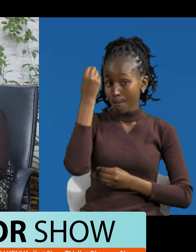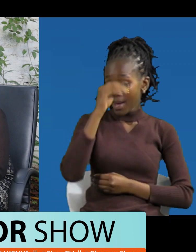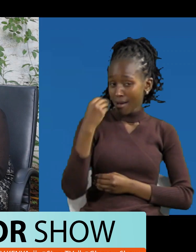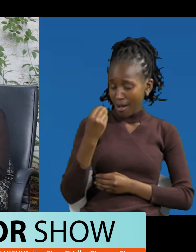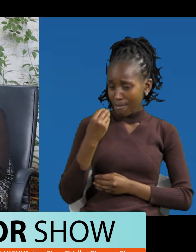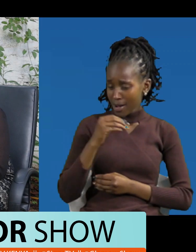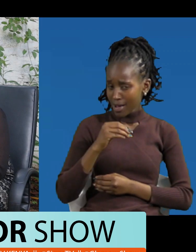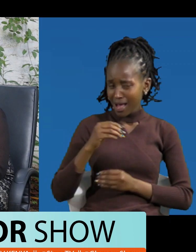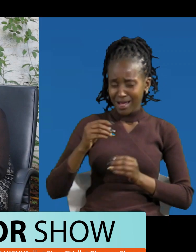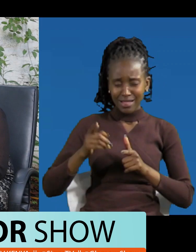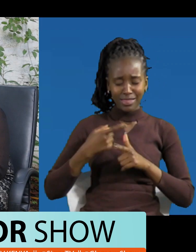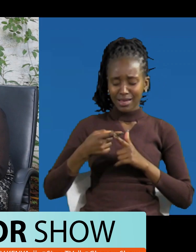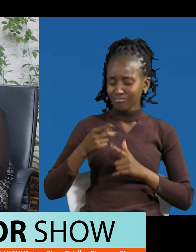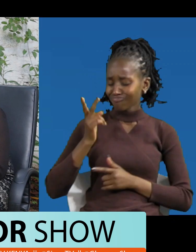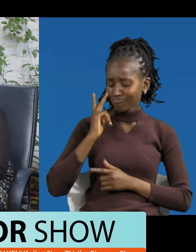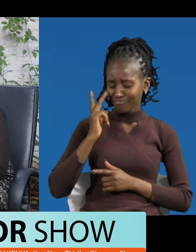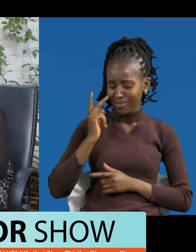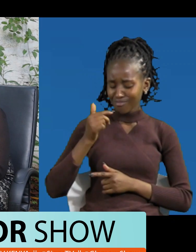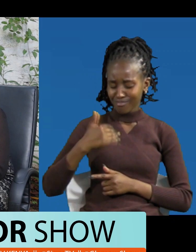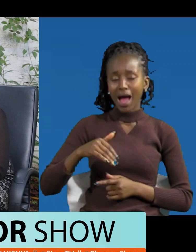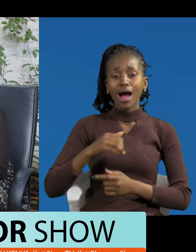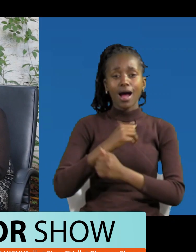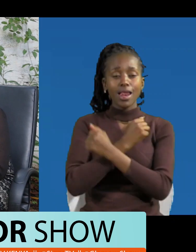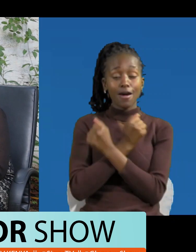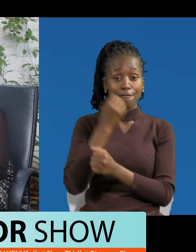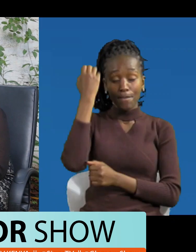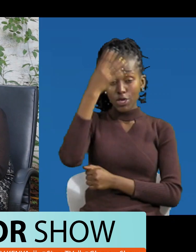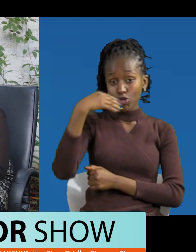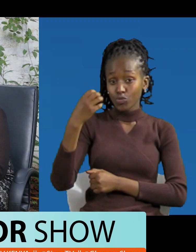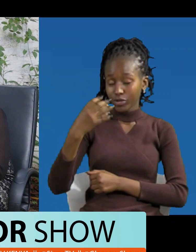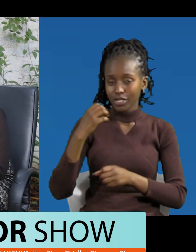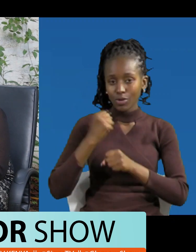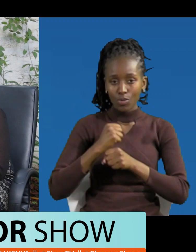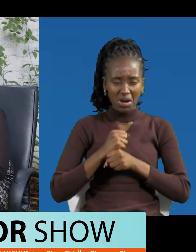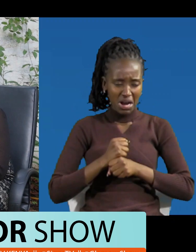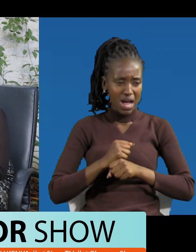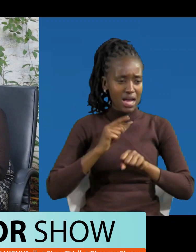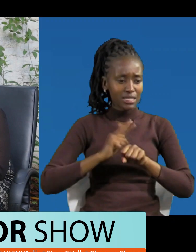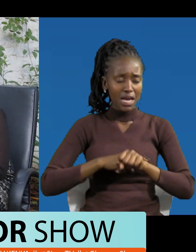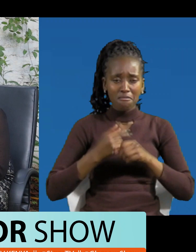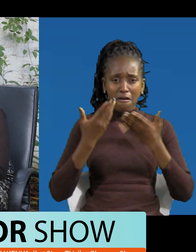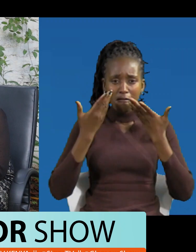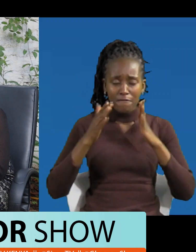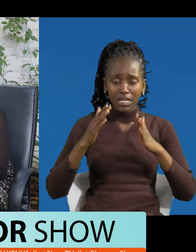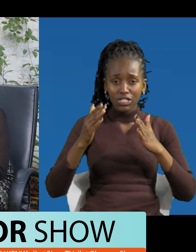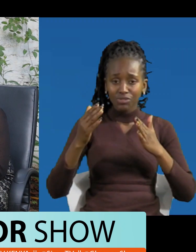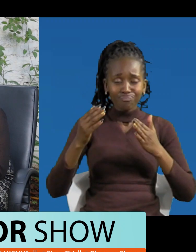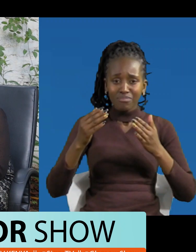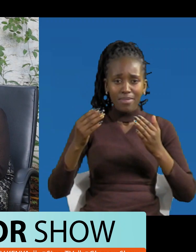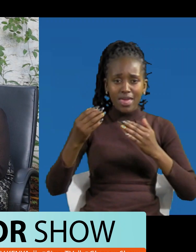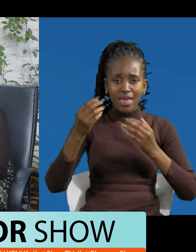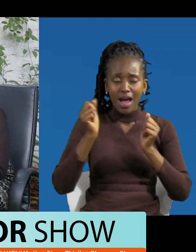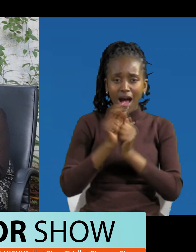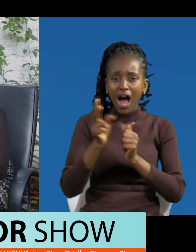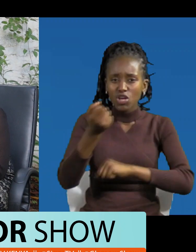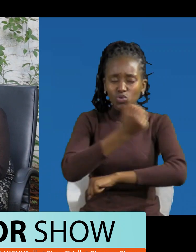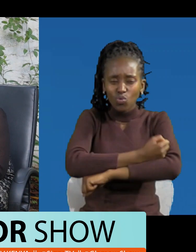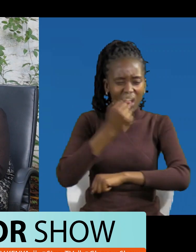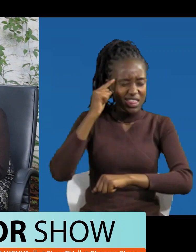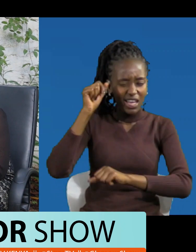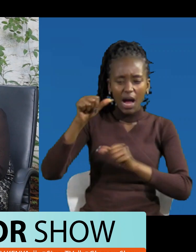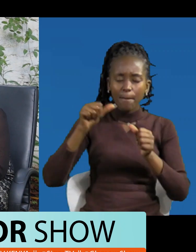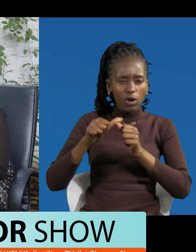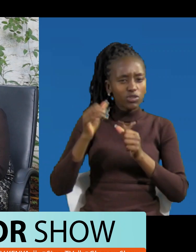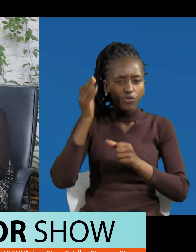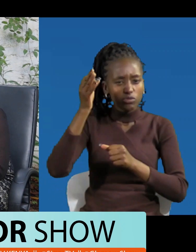I love beauty. And then after I completed actually I didn't know I am going to be a makeup artist in future or a hairstylist in future.